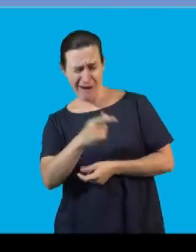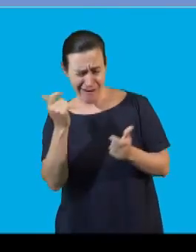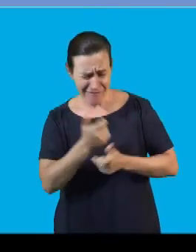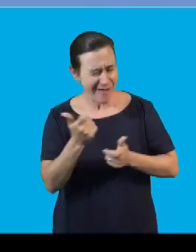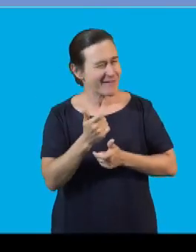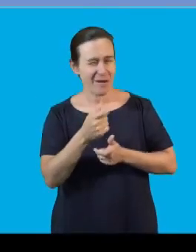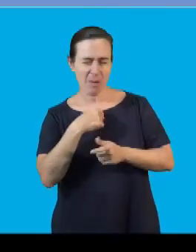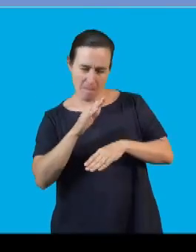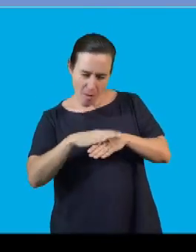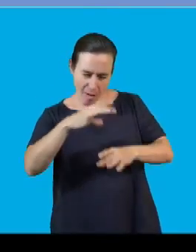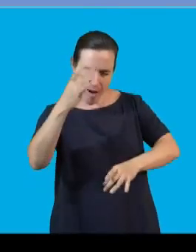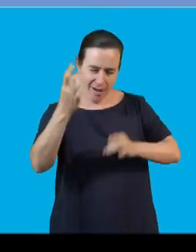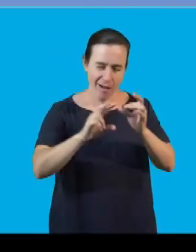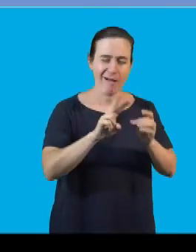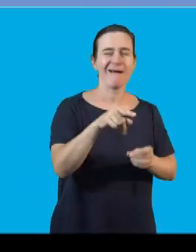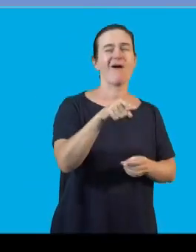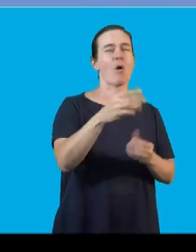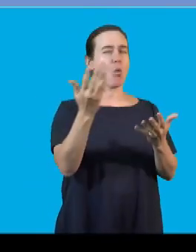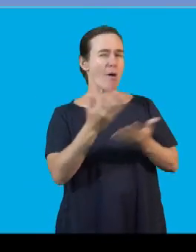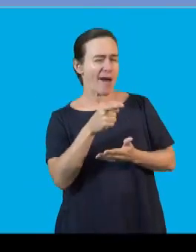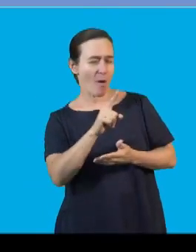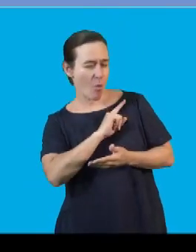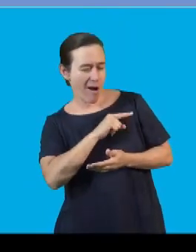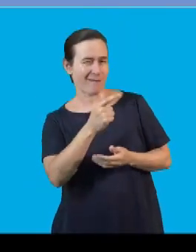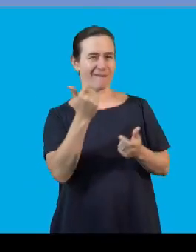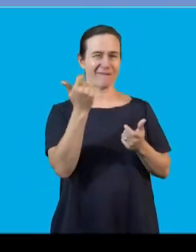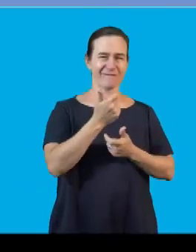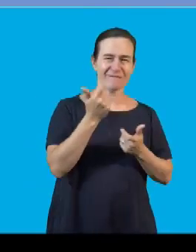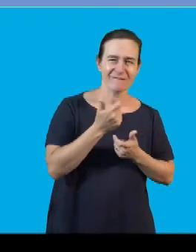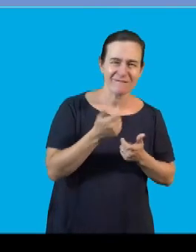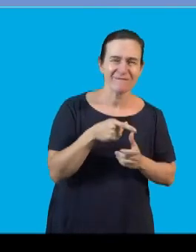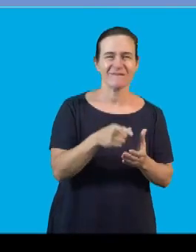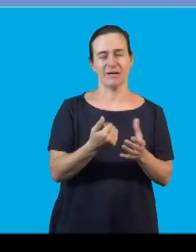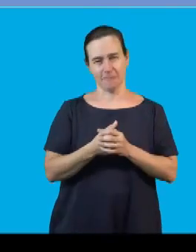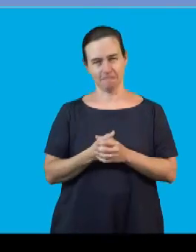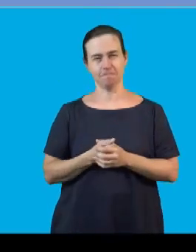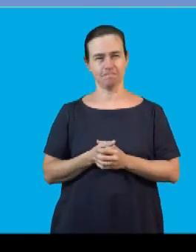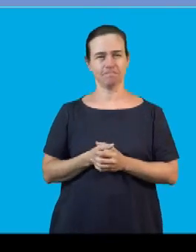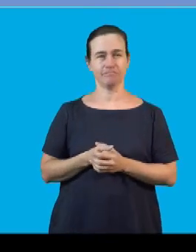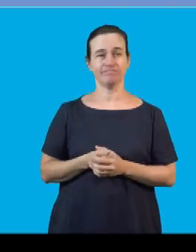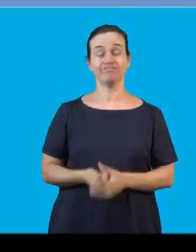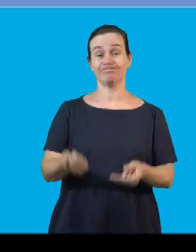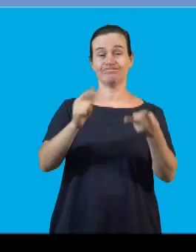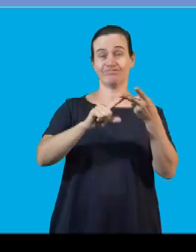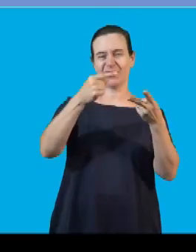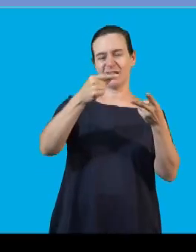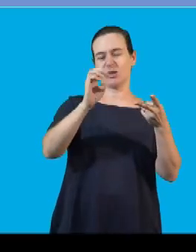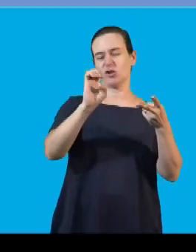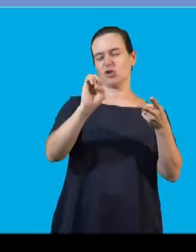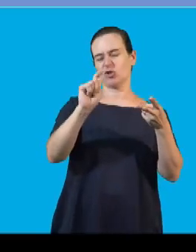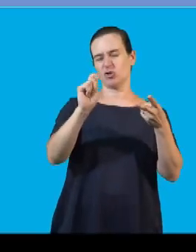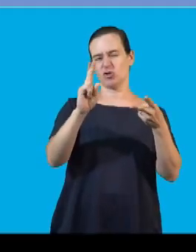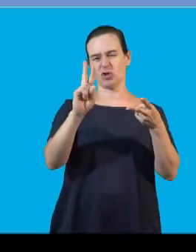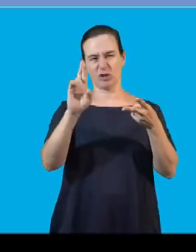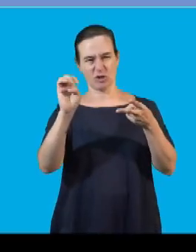humor, all right? It's not going to be ha-ha funny. You're going to have to find the irony, the satire, or the dry humor of the cartoon. We're going to look